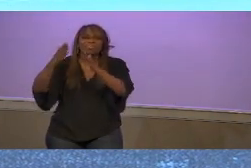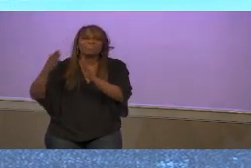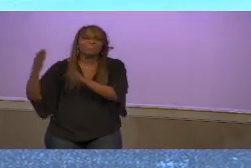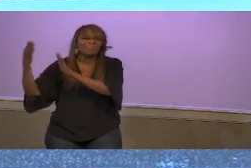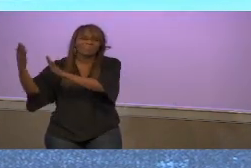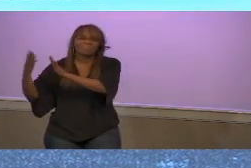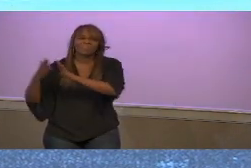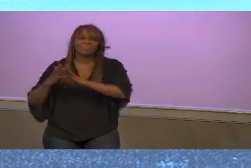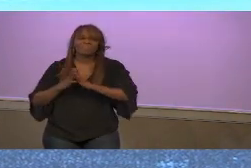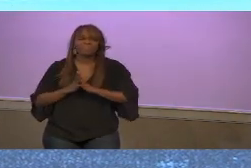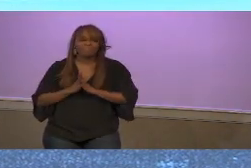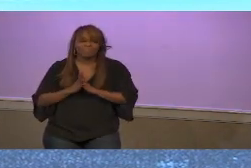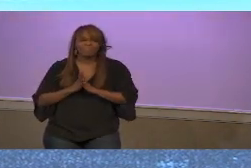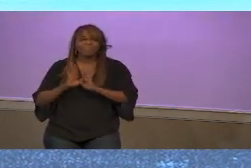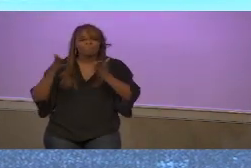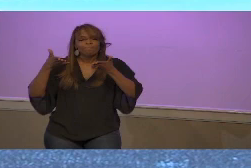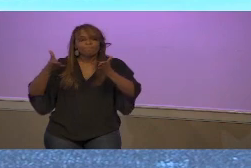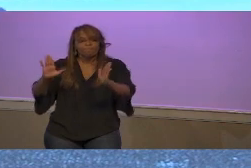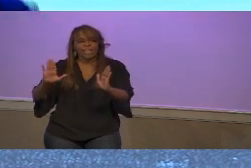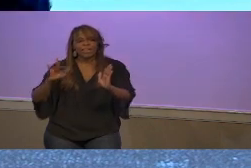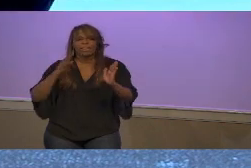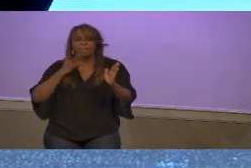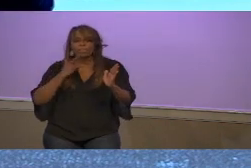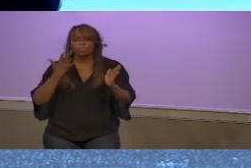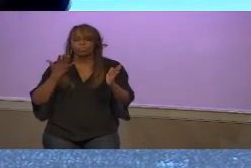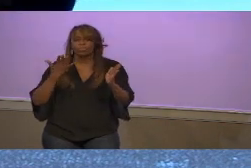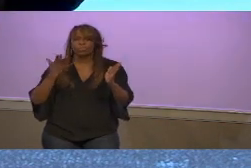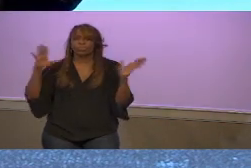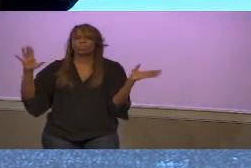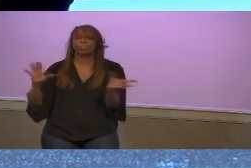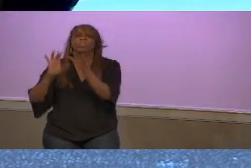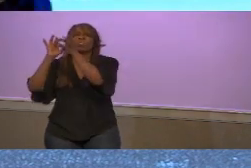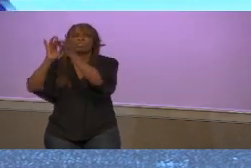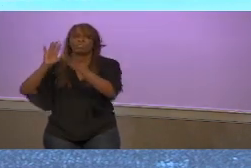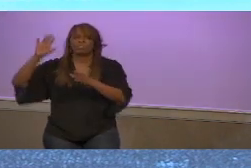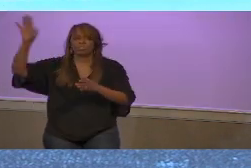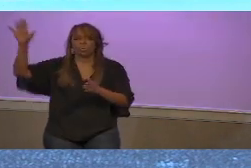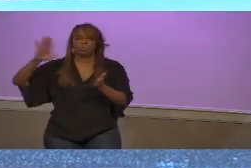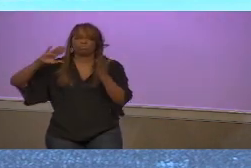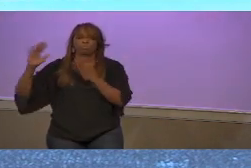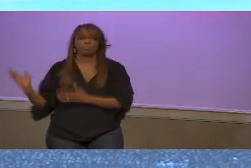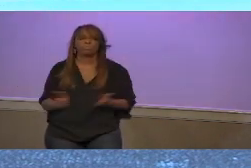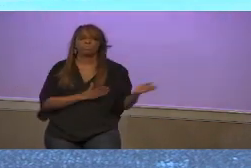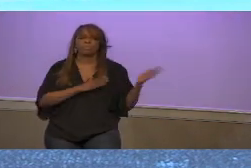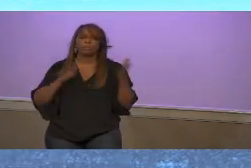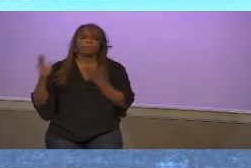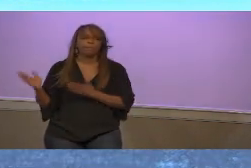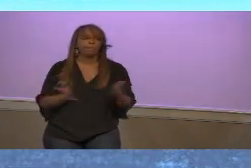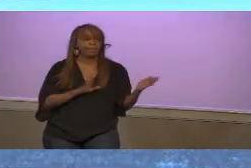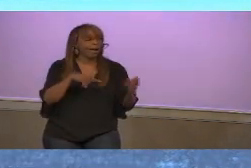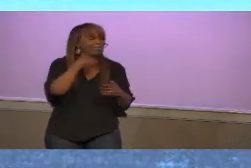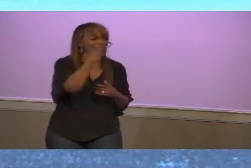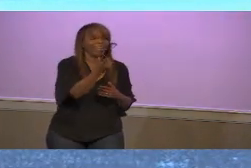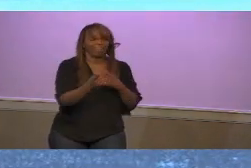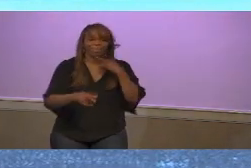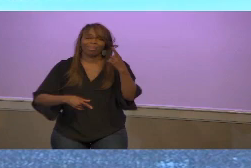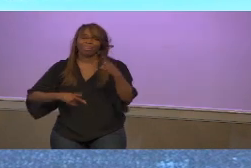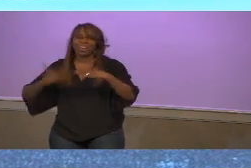holiness, allow me to ascend into your purpose and your favor. I'll tell others about